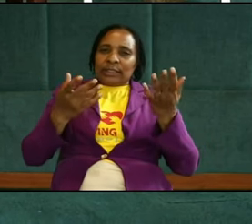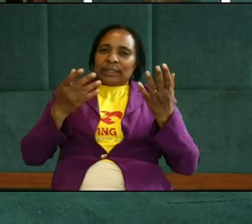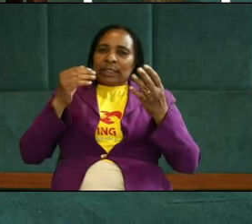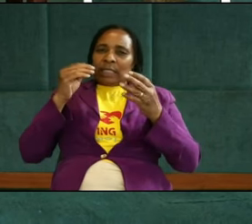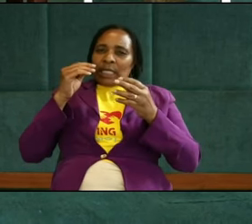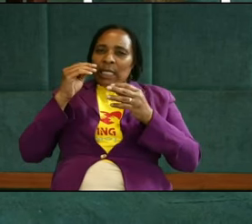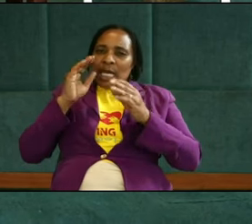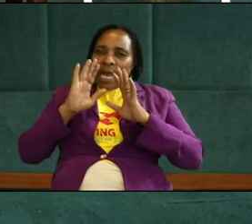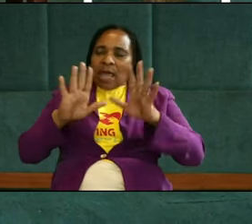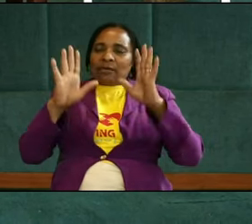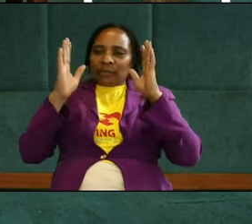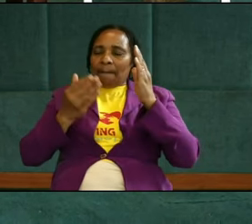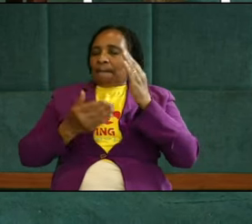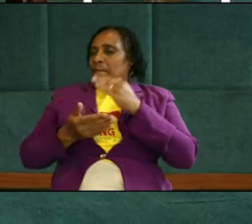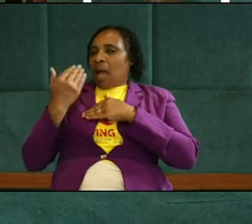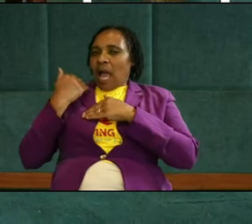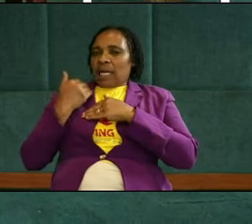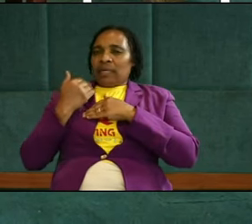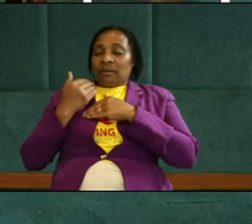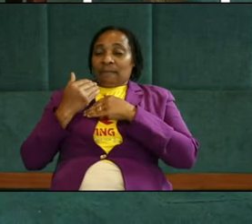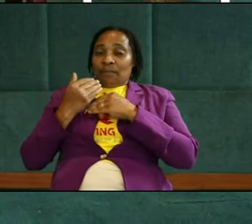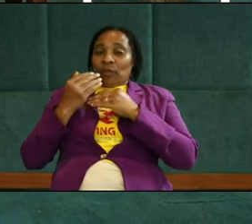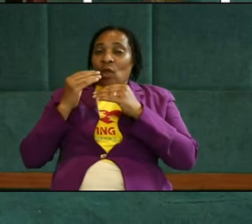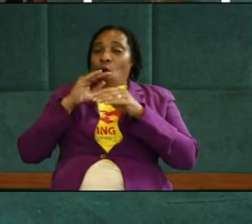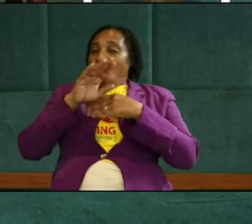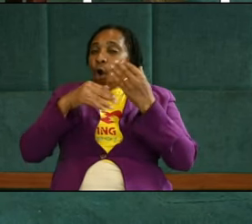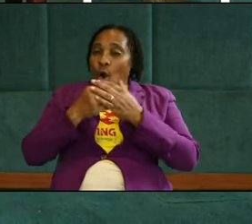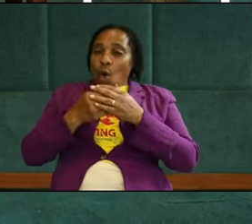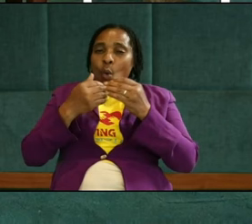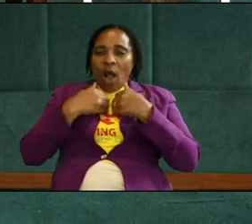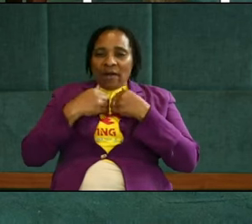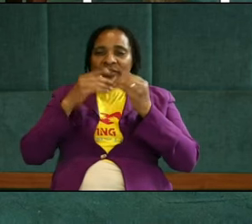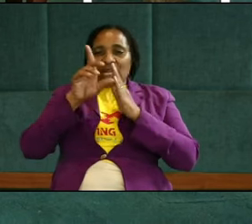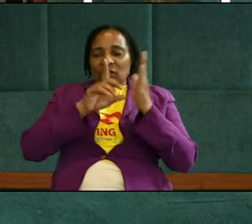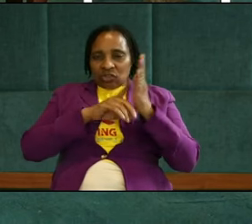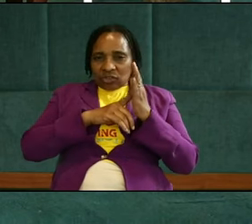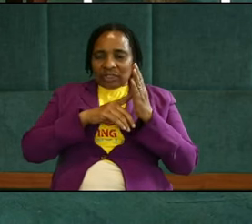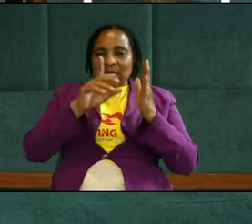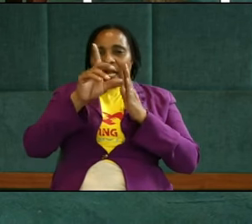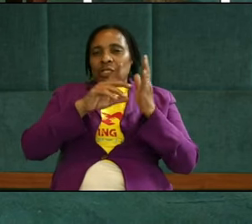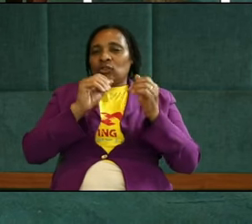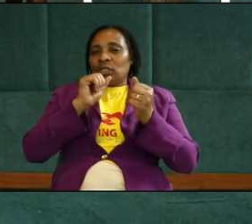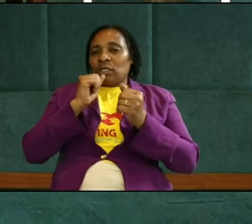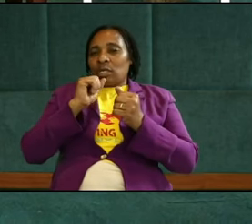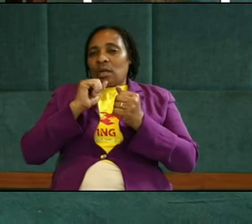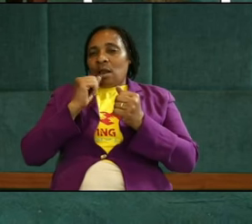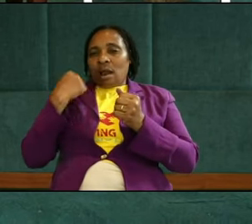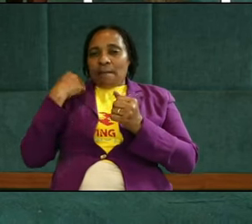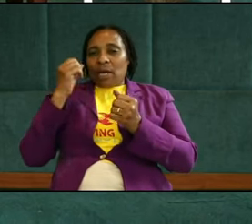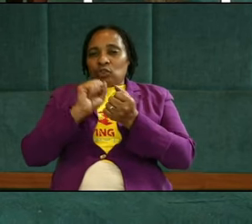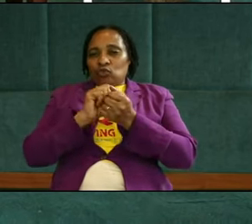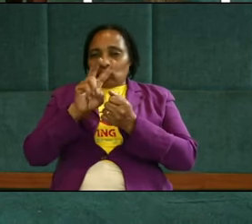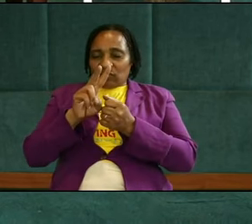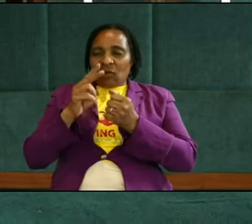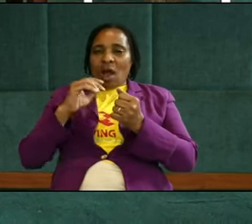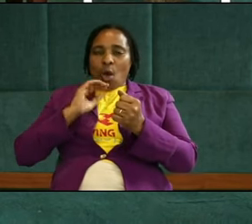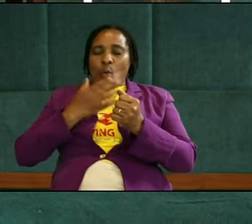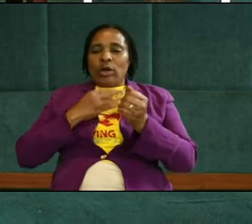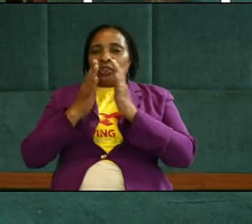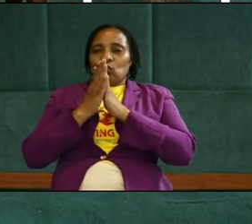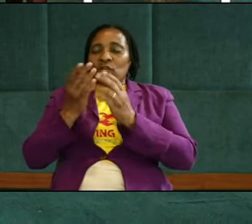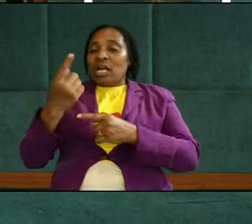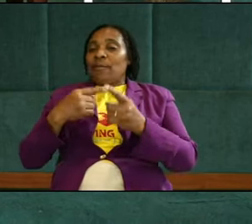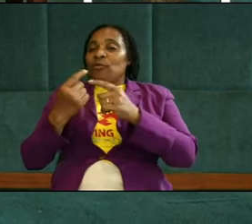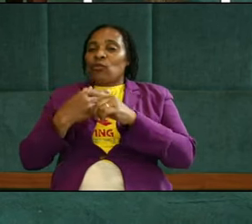What Legacy? So for those who have the lessons, you can just flip to lesson 12. For those who do not have the lessons, our story is coming from the